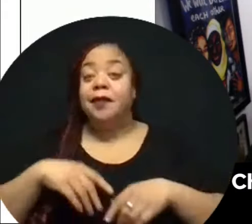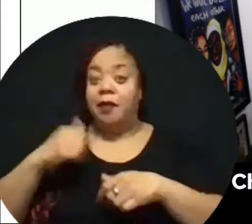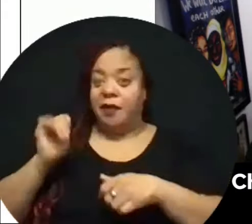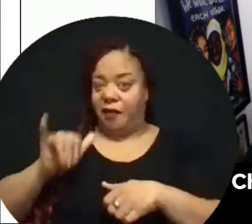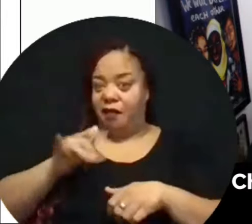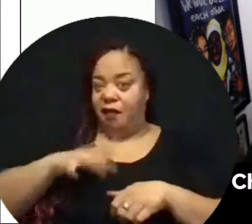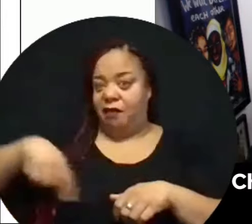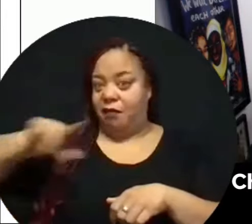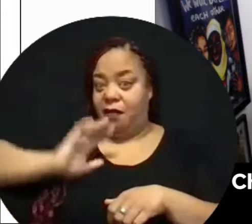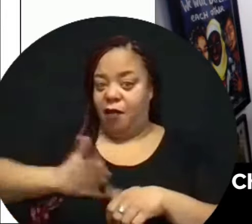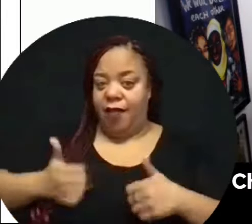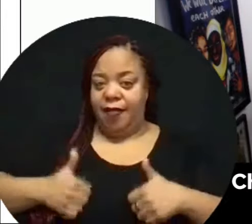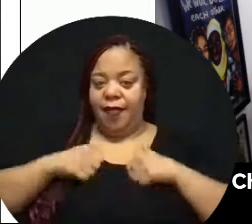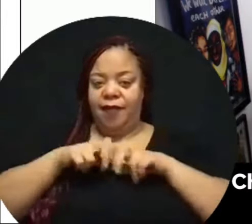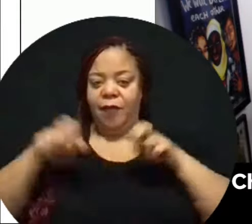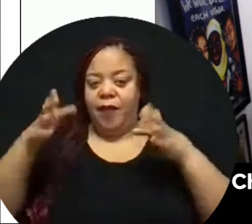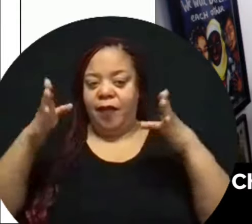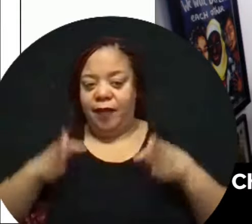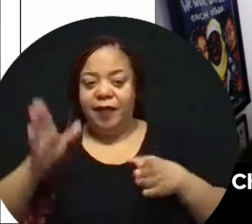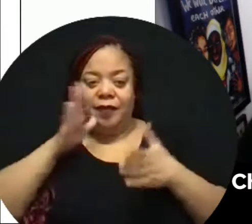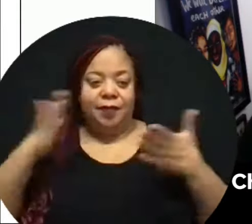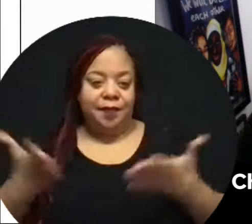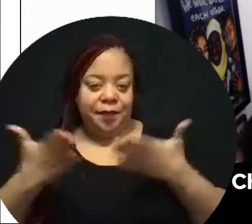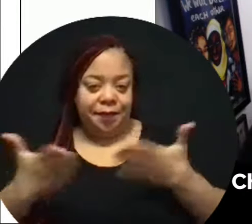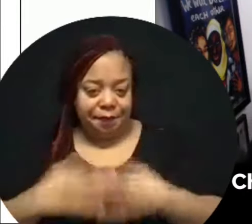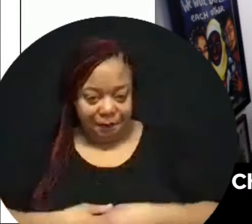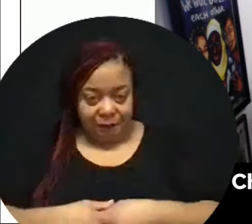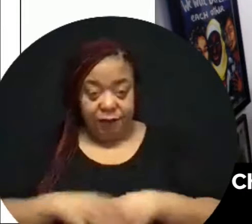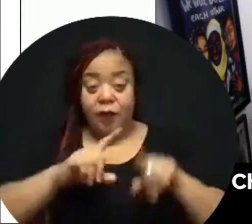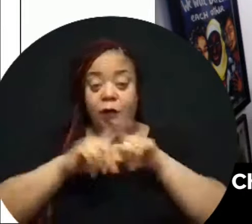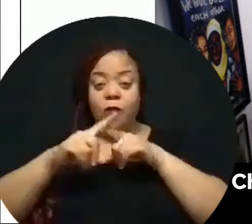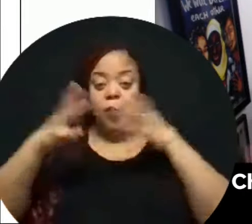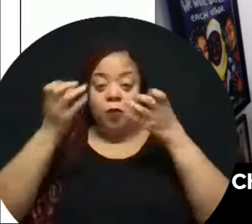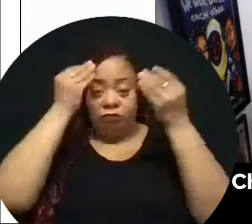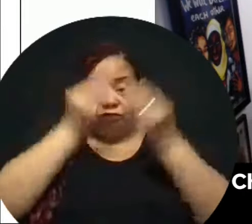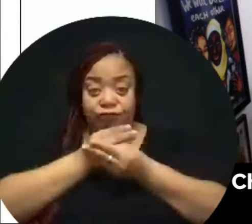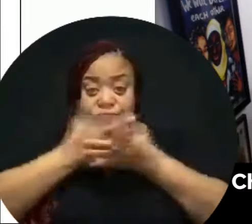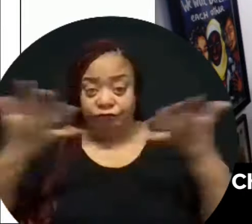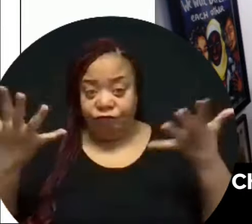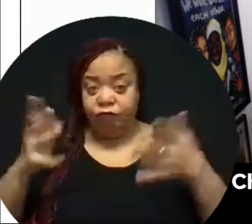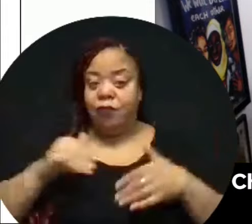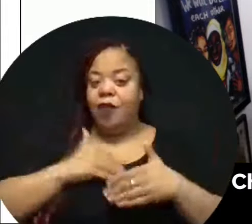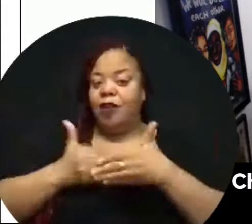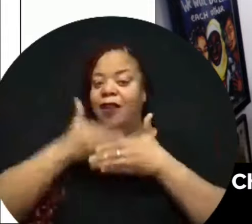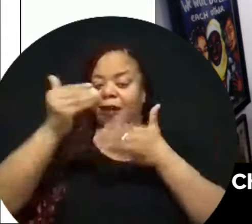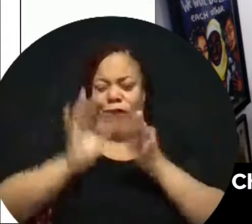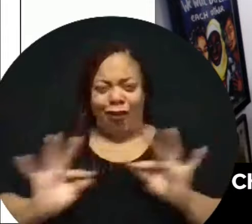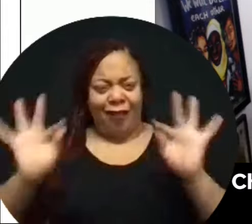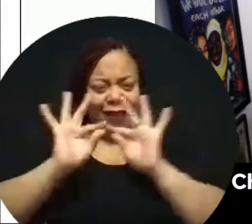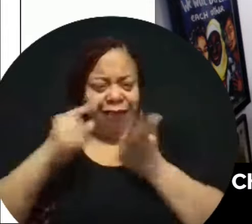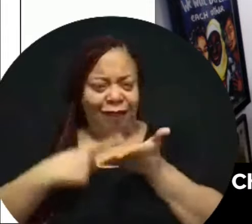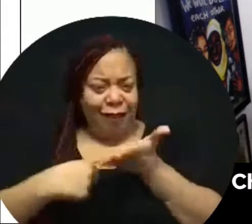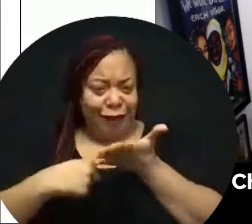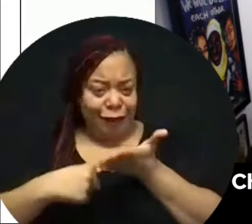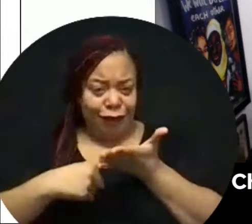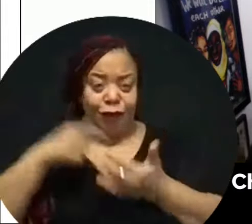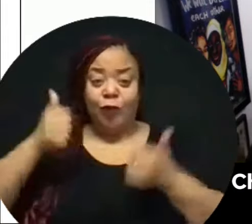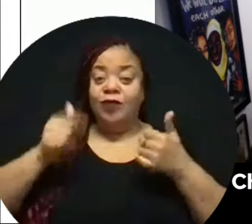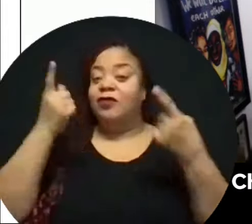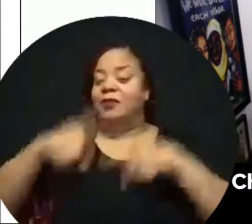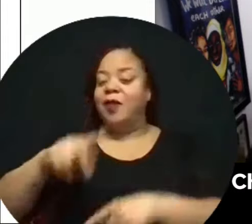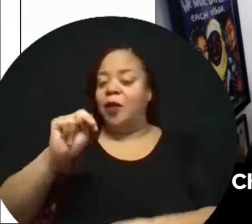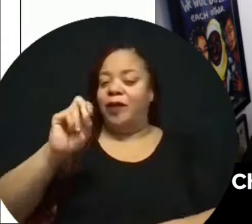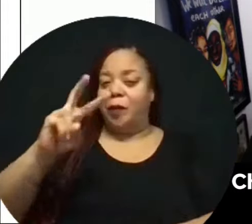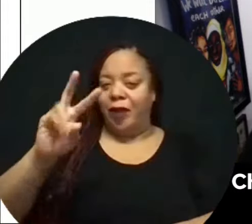Eastern, with Stephen Wilson and Ruth Wilson Gilmore, the person who inspired the framework for this entire curriculum. And they're